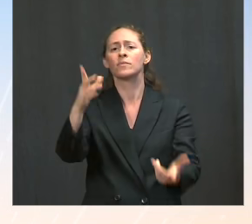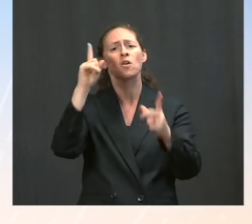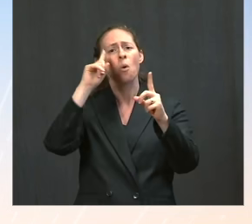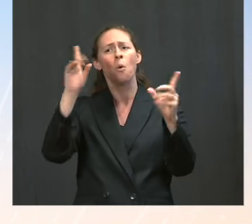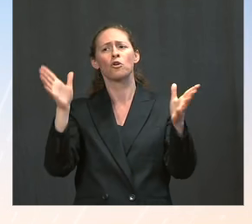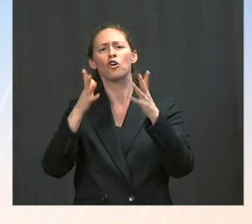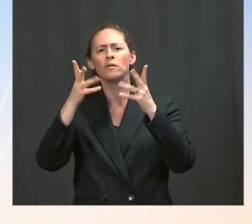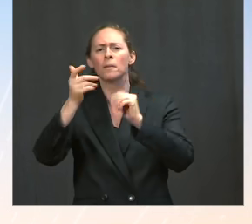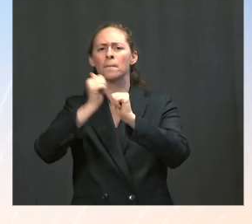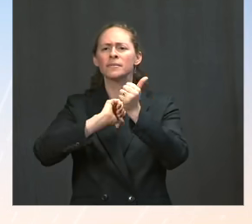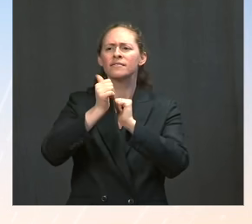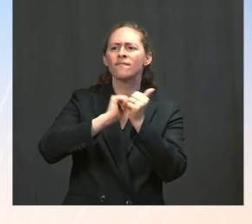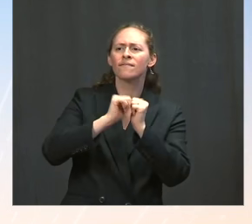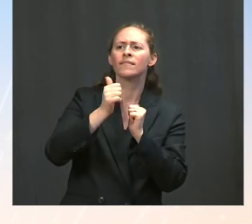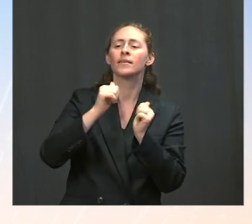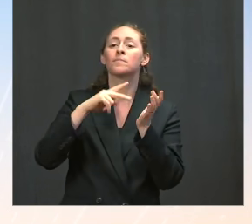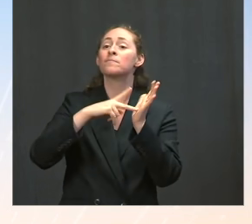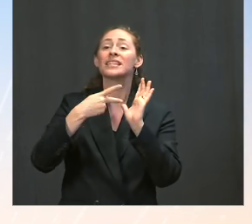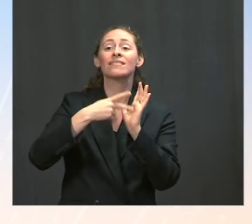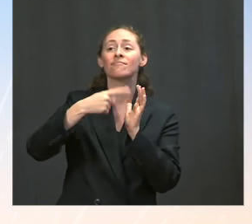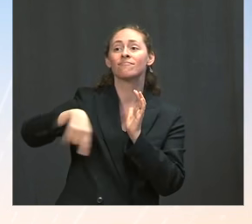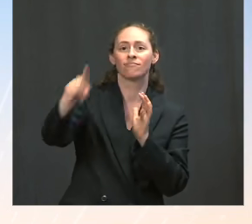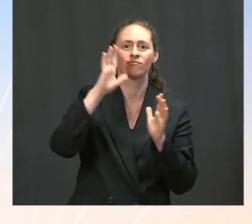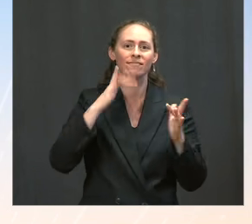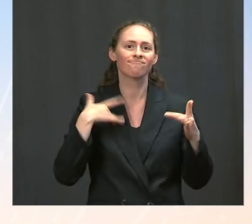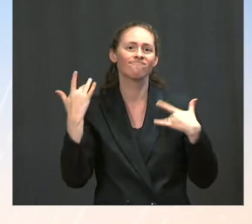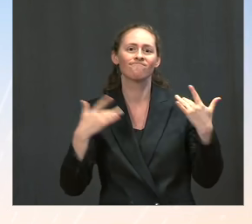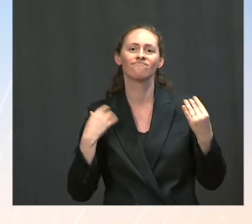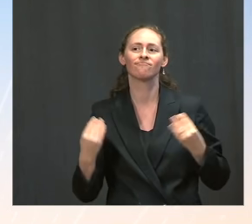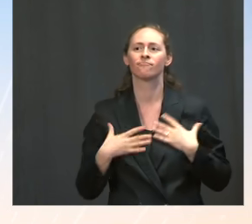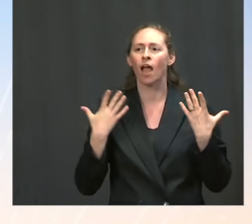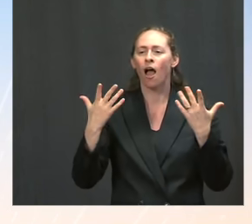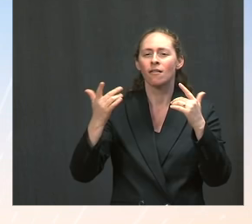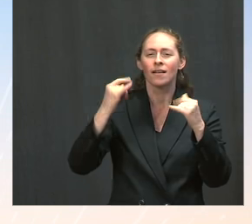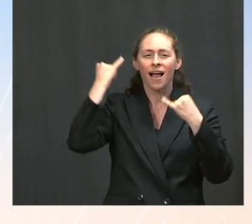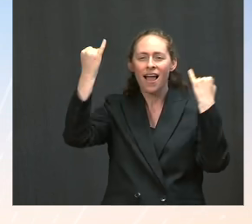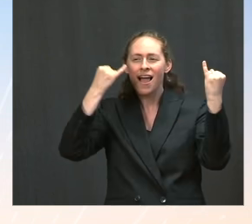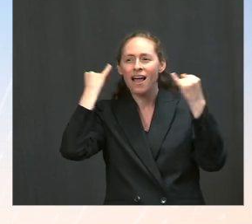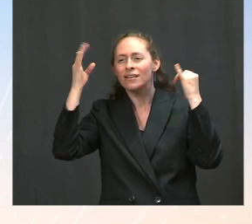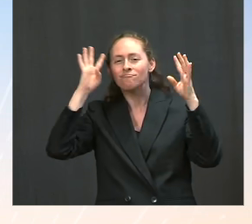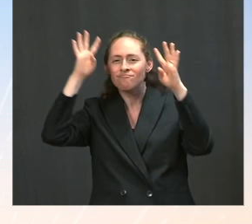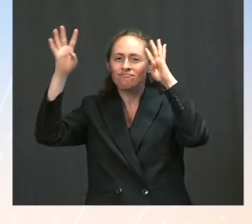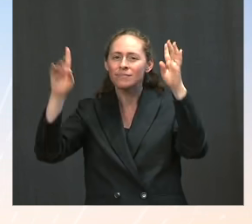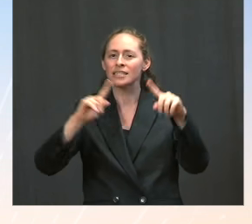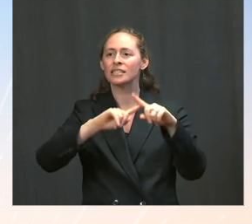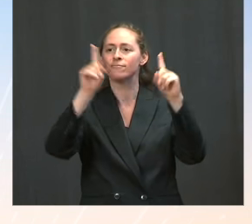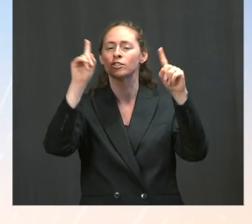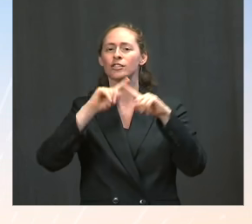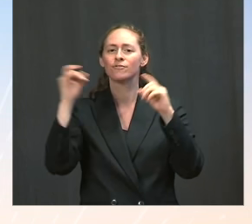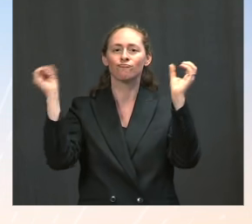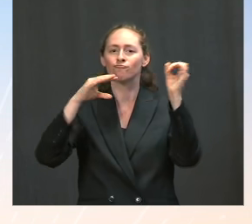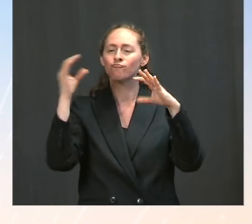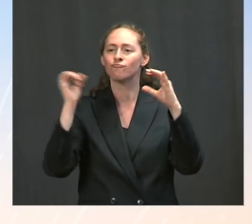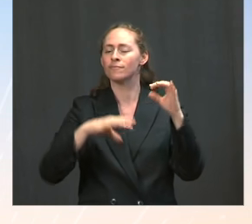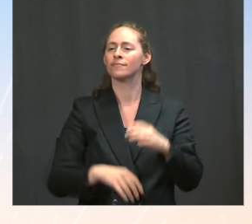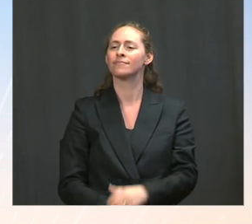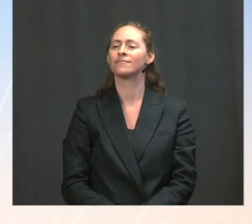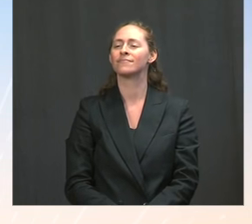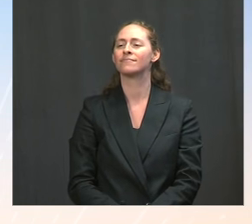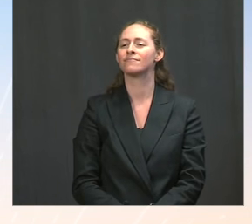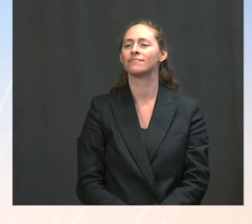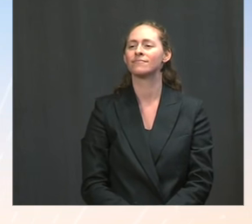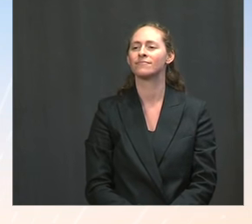as a community and put their best ideas forward. In order to qualify to get the money, you have to prove to us